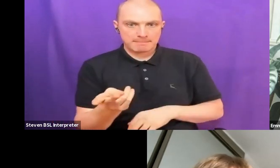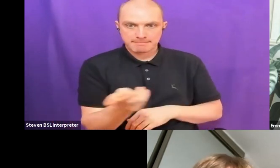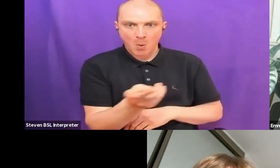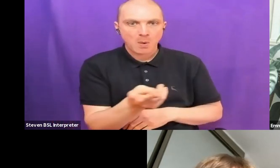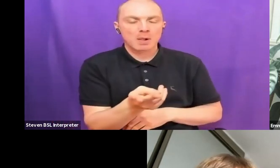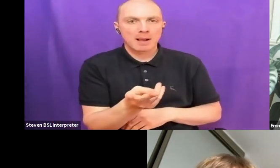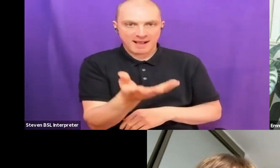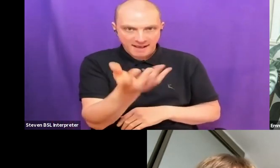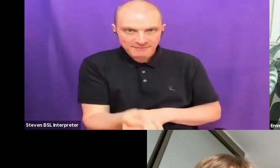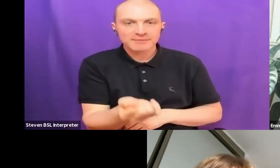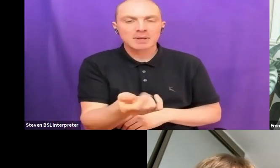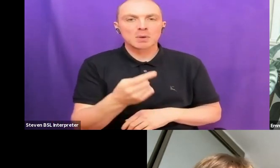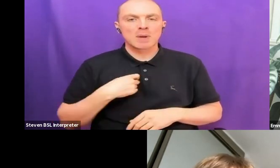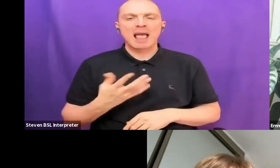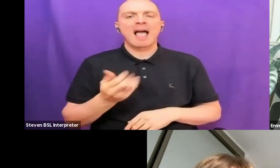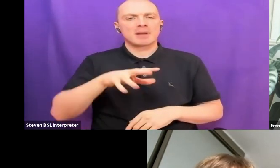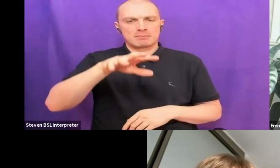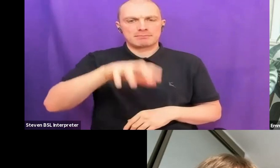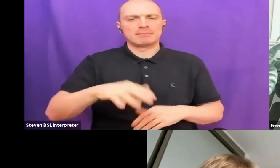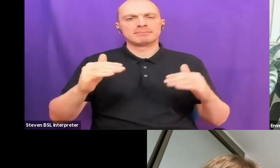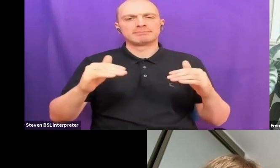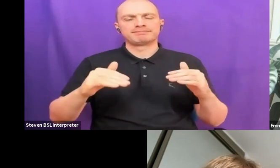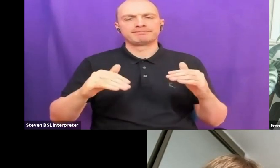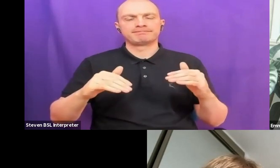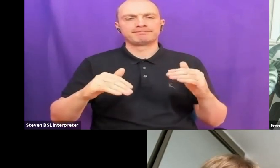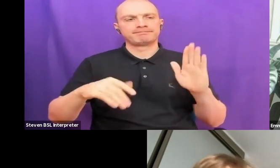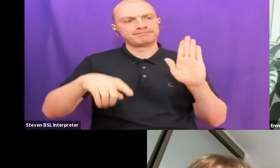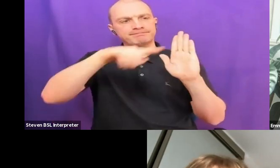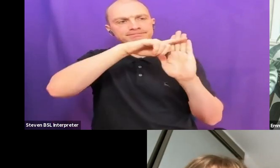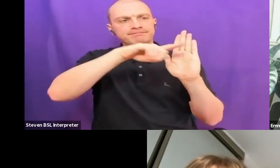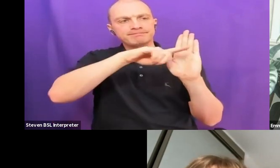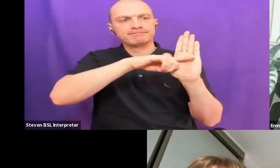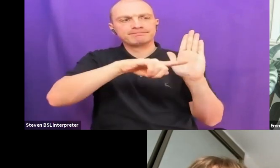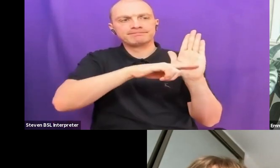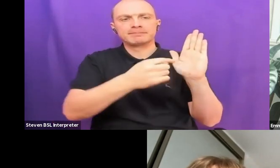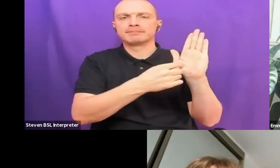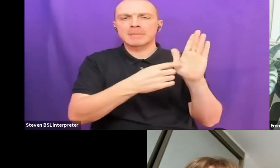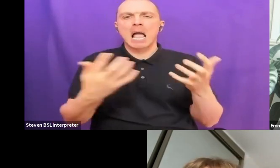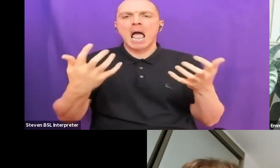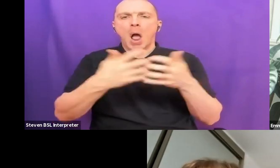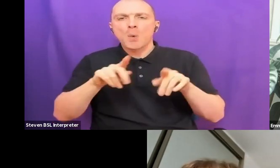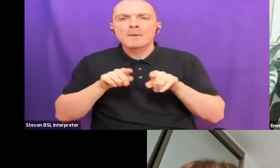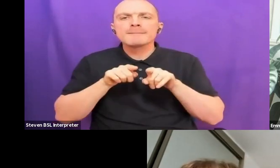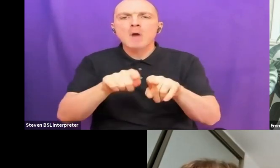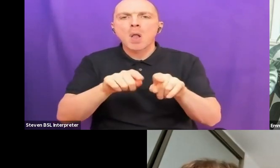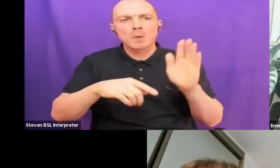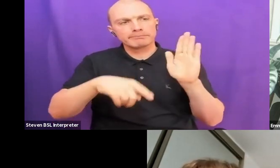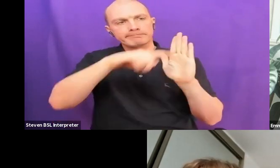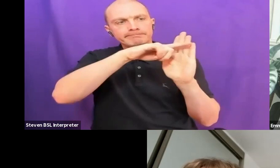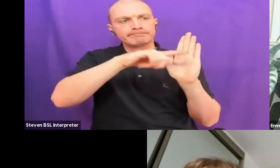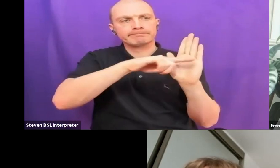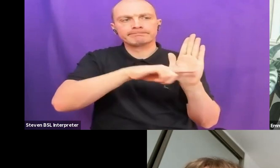talking about what we wanted to do as a partnership roundabout place, and we were lucky enough to have